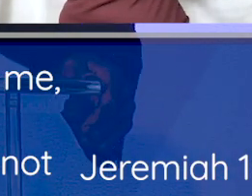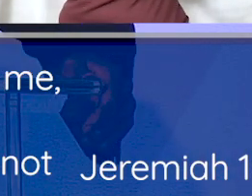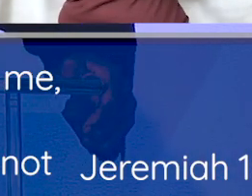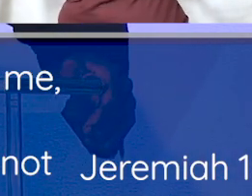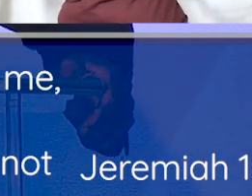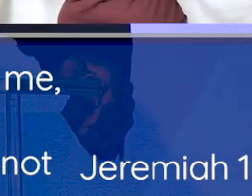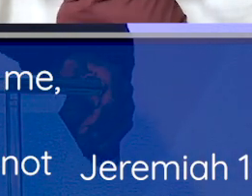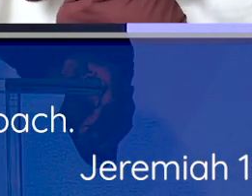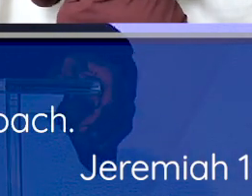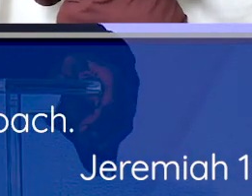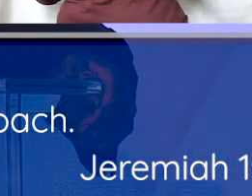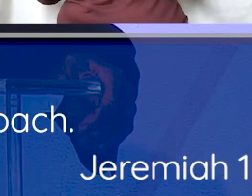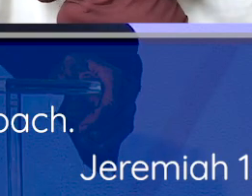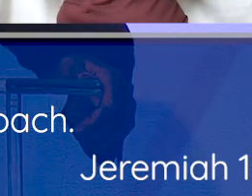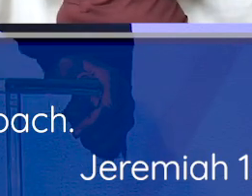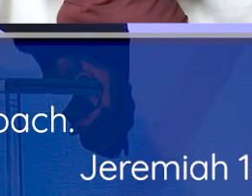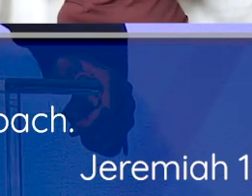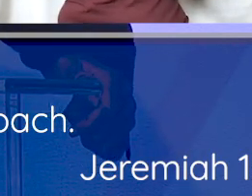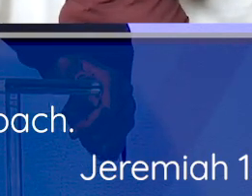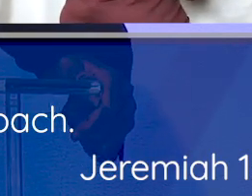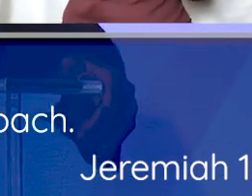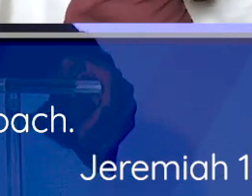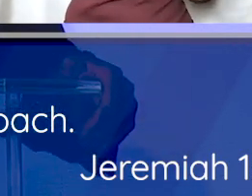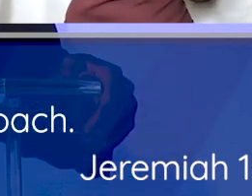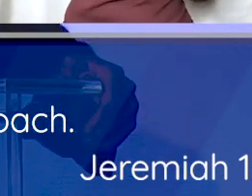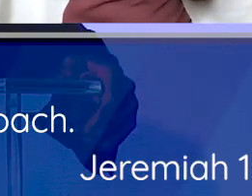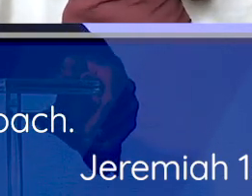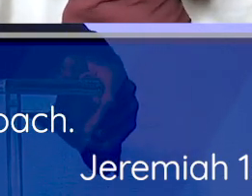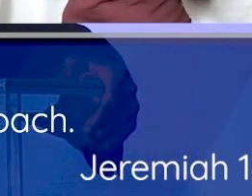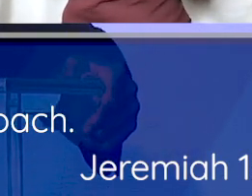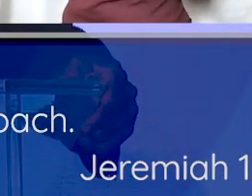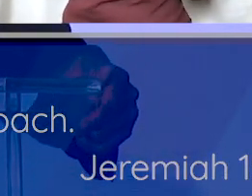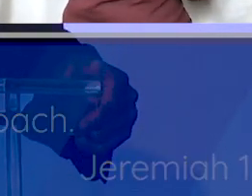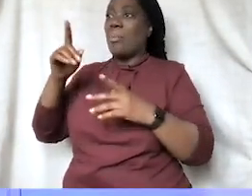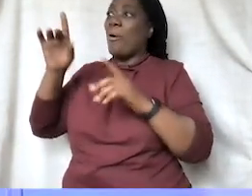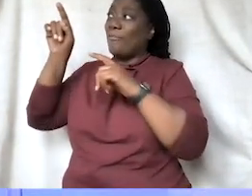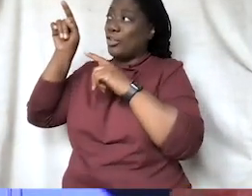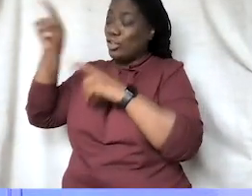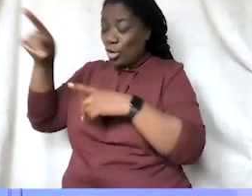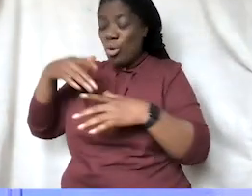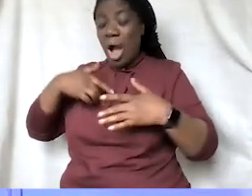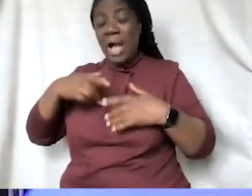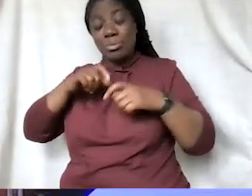forbearance, take me not away. Know that for your sake, I bear reproach." Yes,